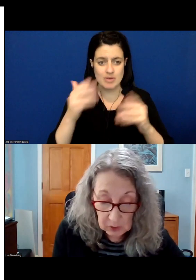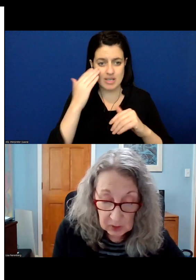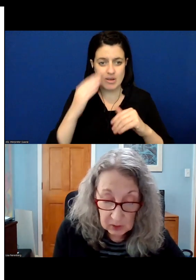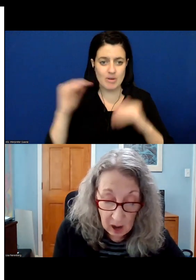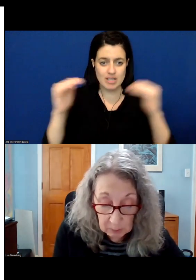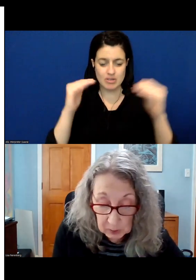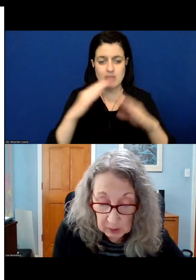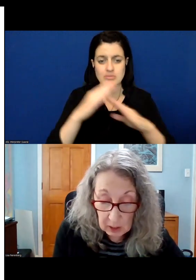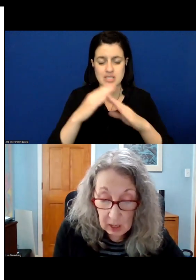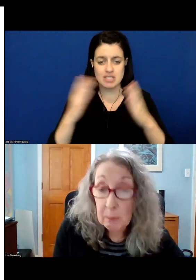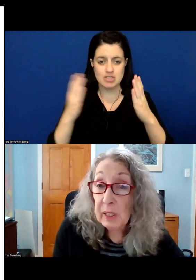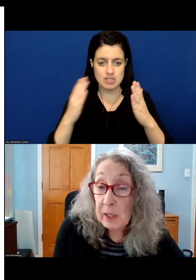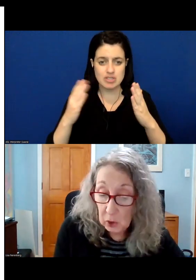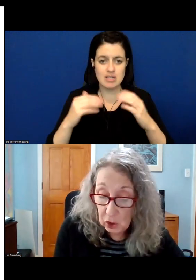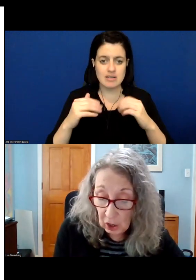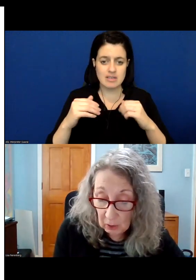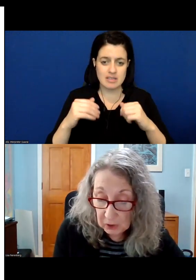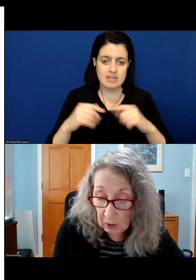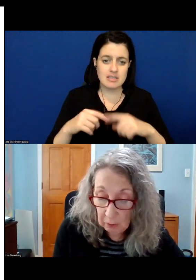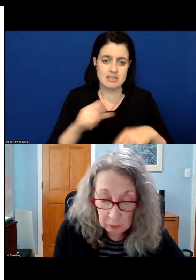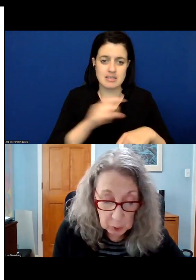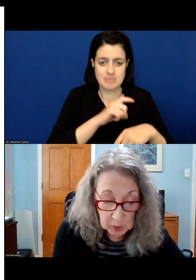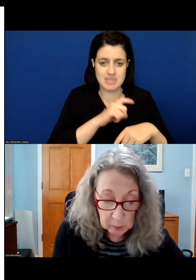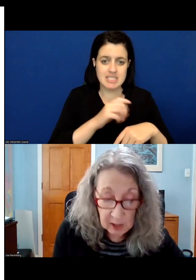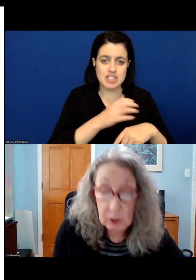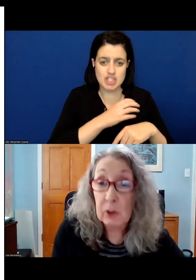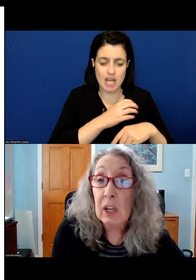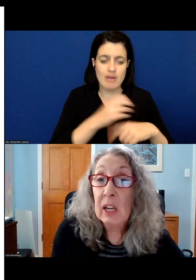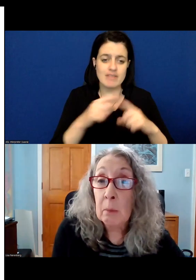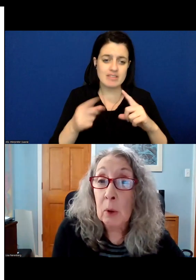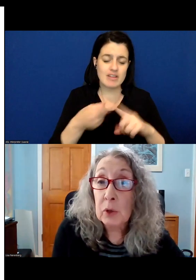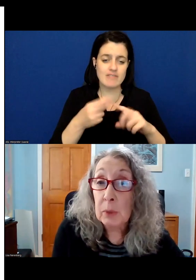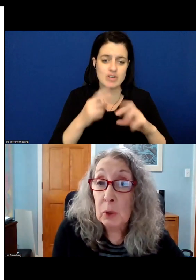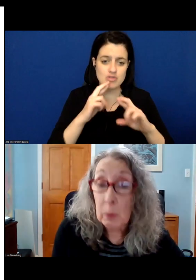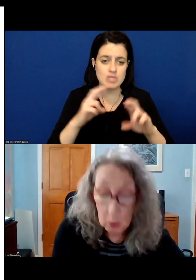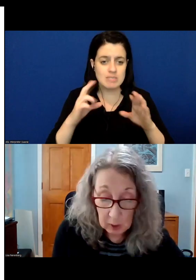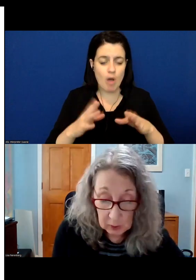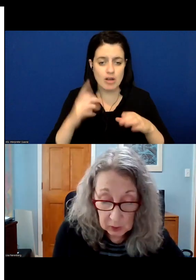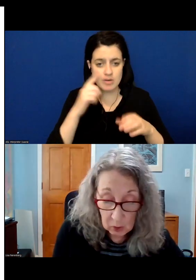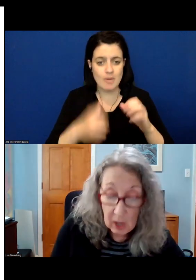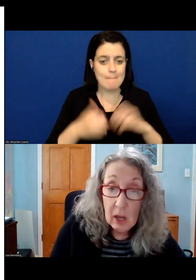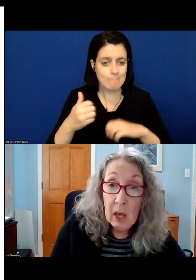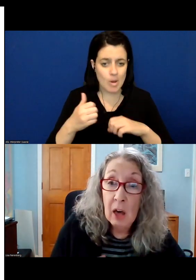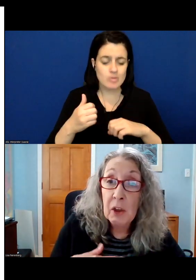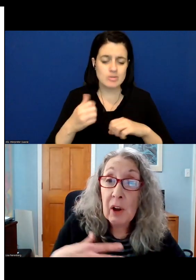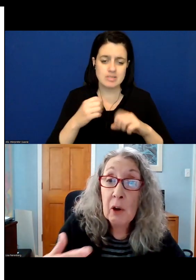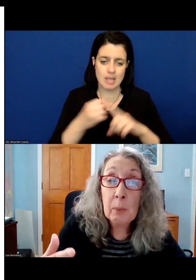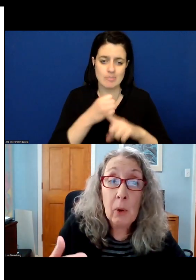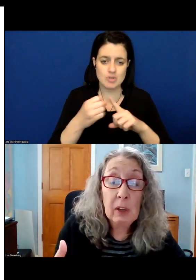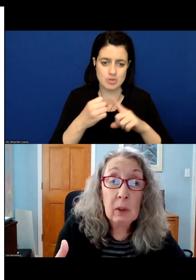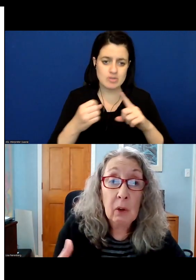protective services, ombudsman, police, and sheriffs are the first responders in most abuse reports. And so